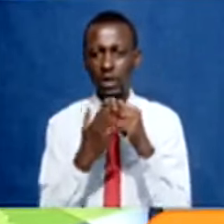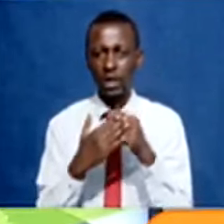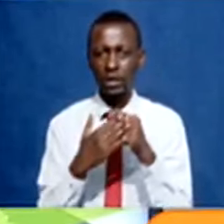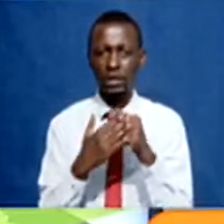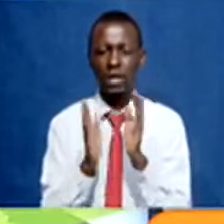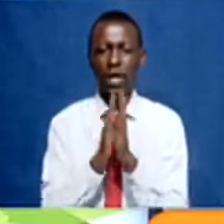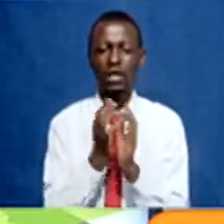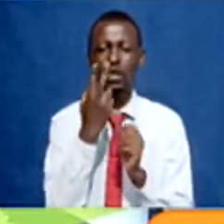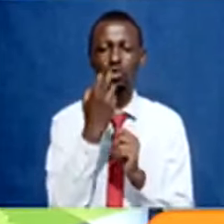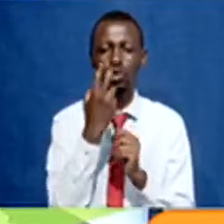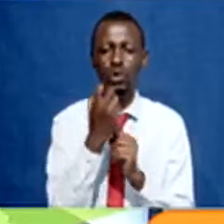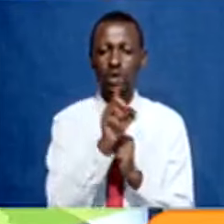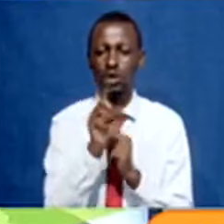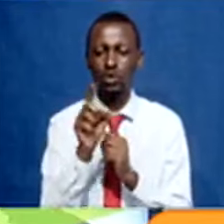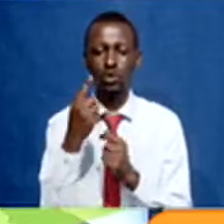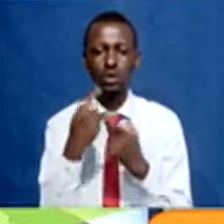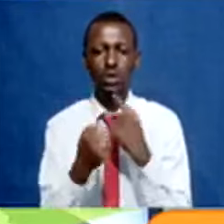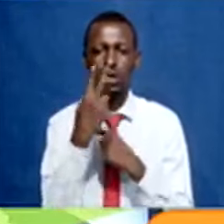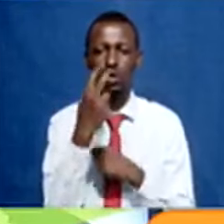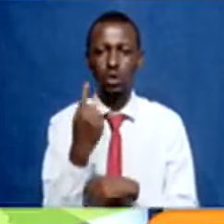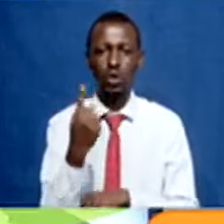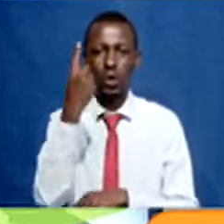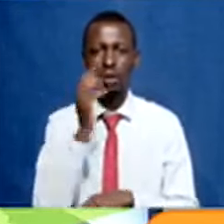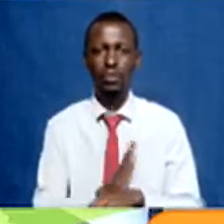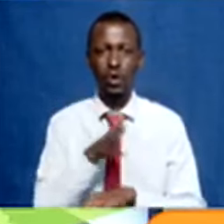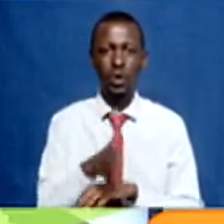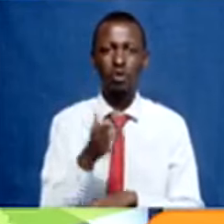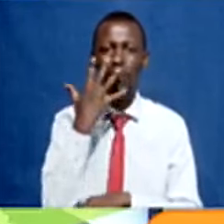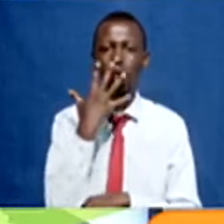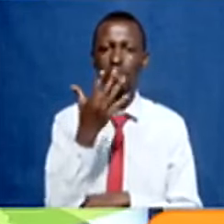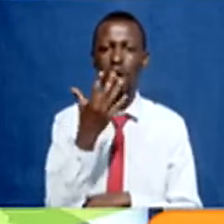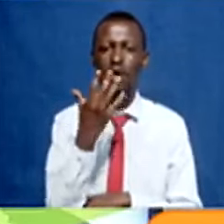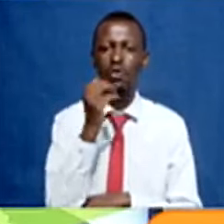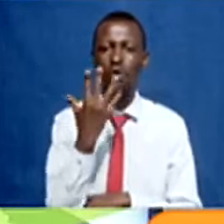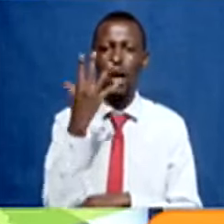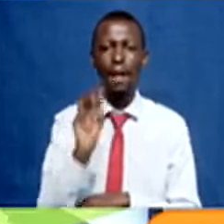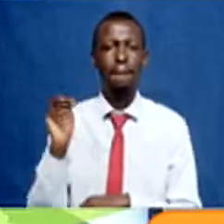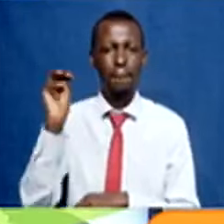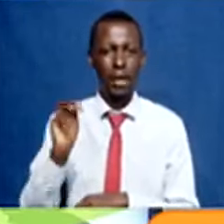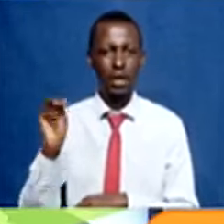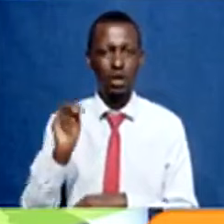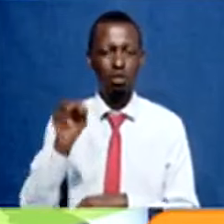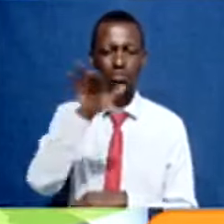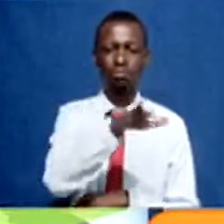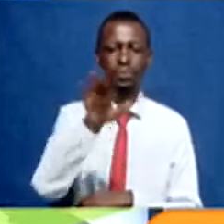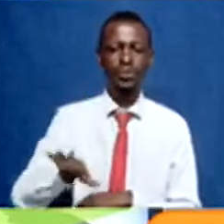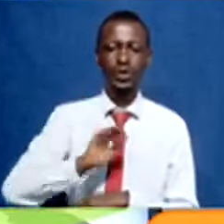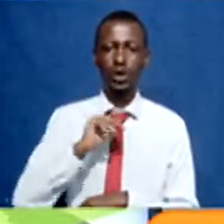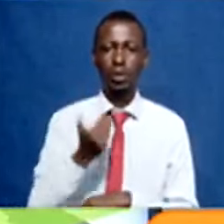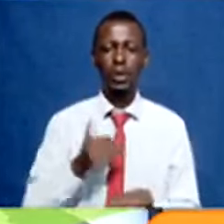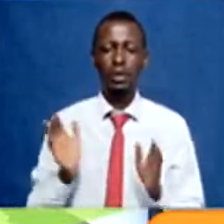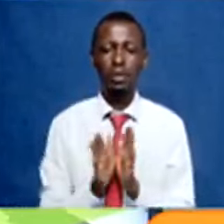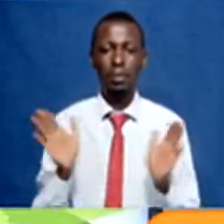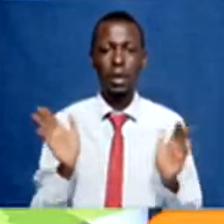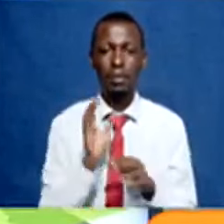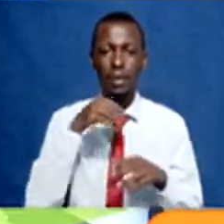to 2020-2021, amounting to over 505 million shillings. The Parliamentary Committee on Public